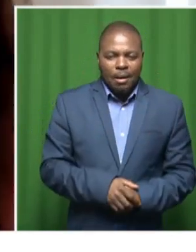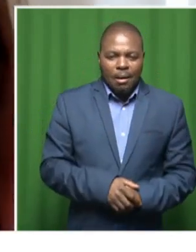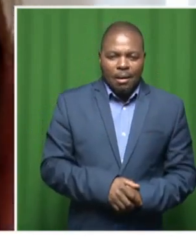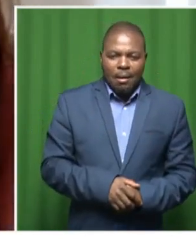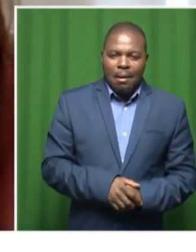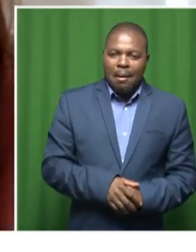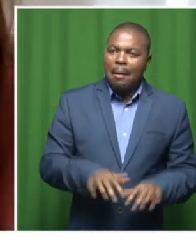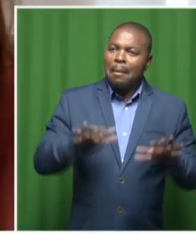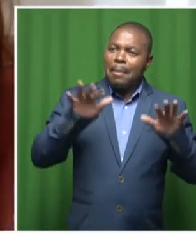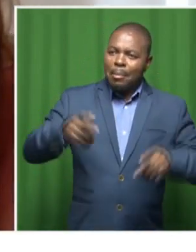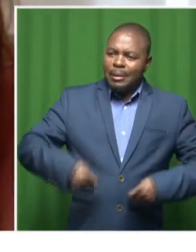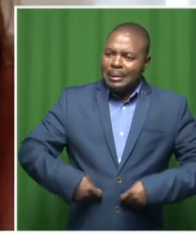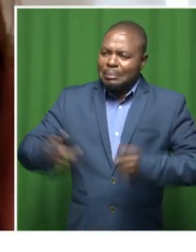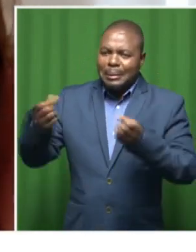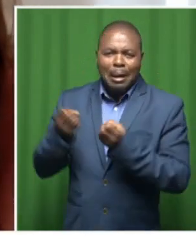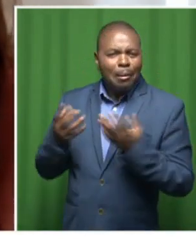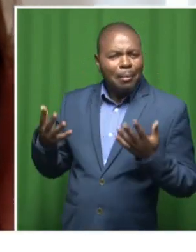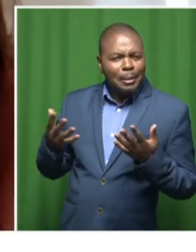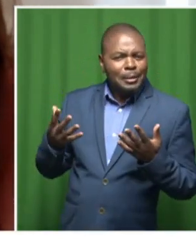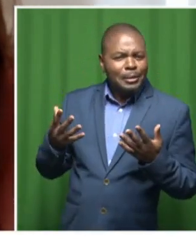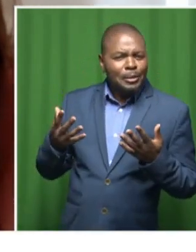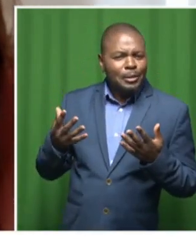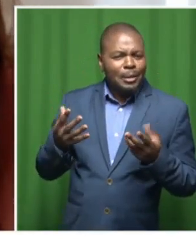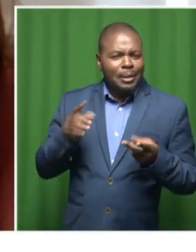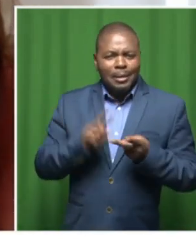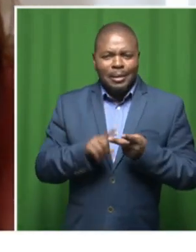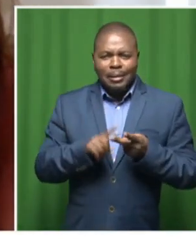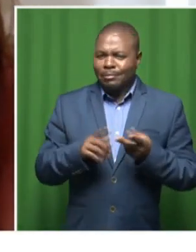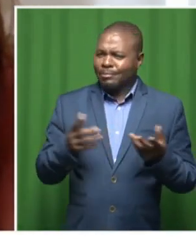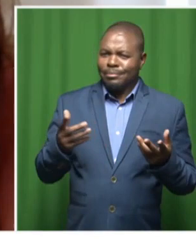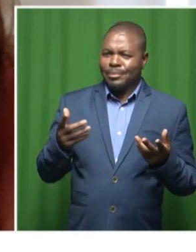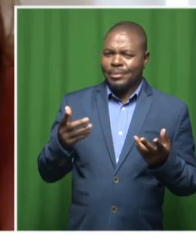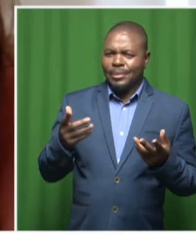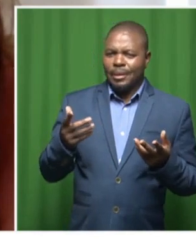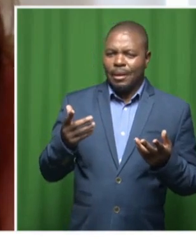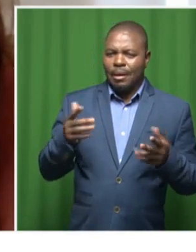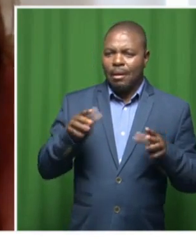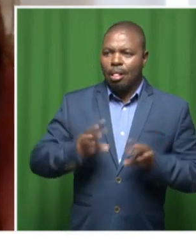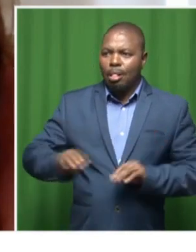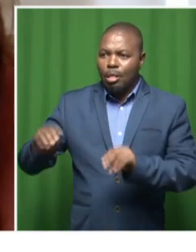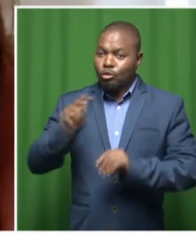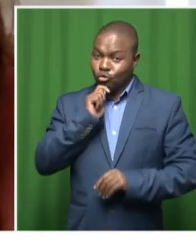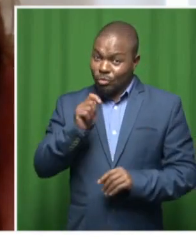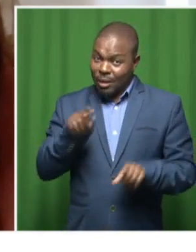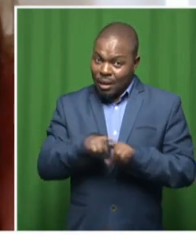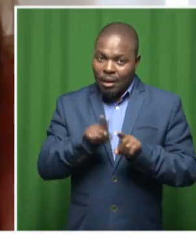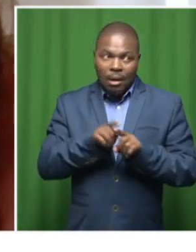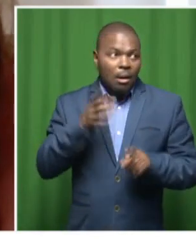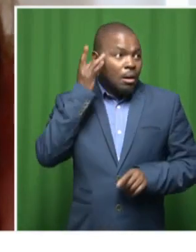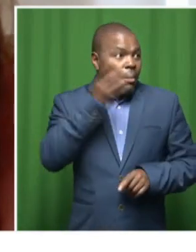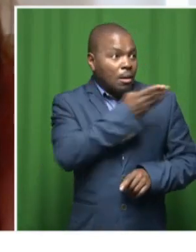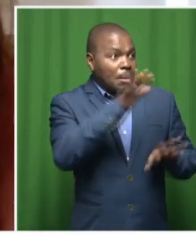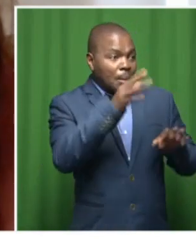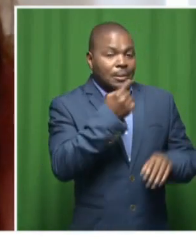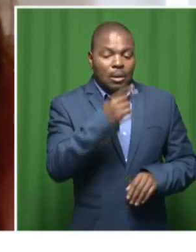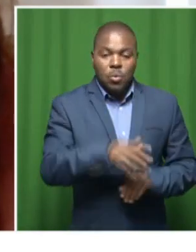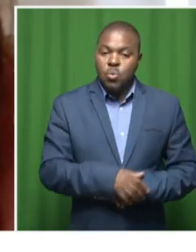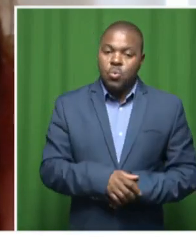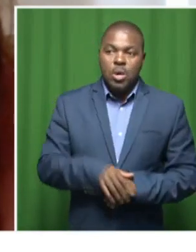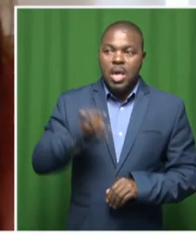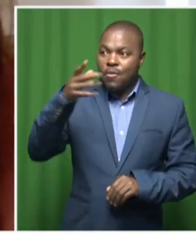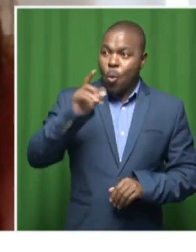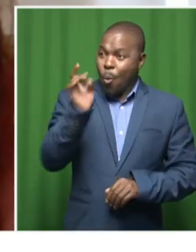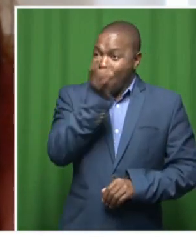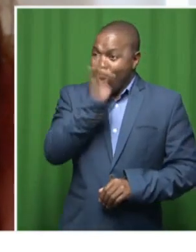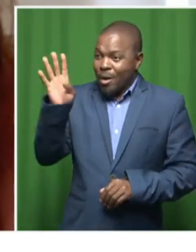do people spend on cosmetic surgery per year? And are the rumors true? You know, you hear how people say it's addictive. Once you